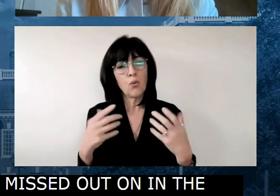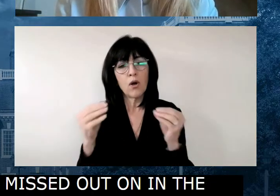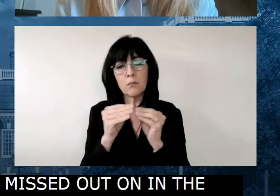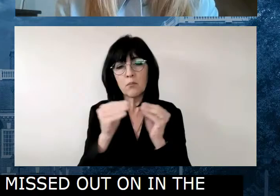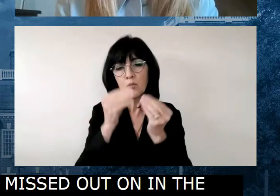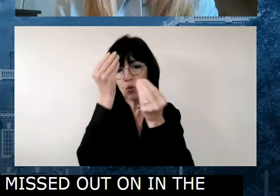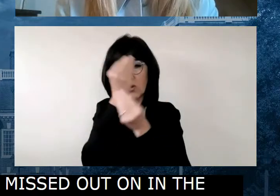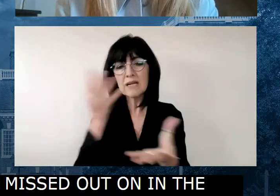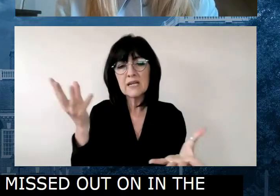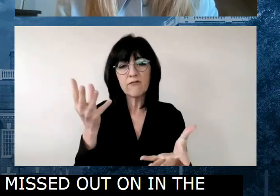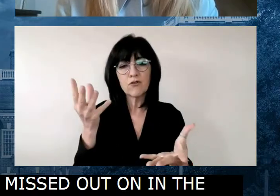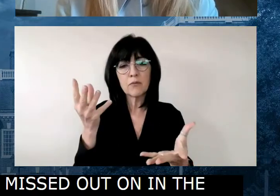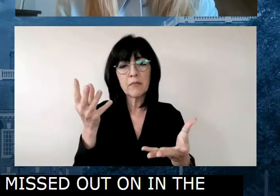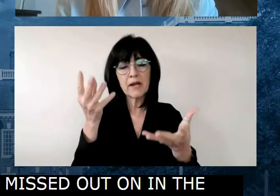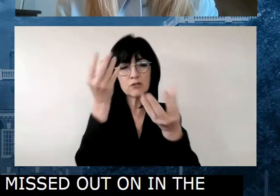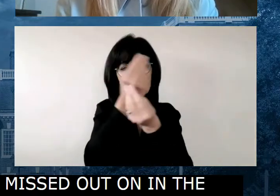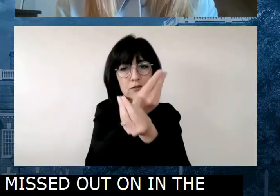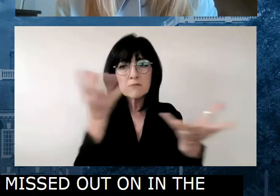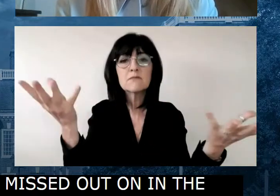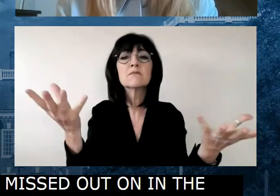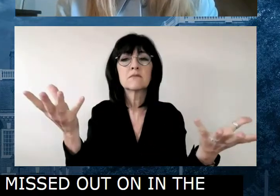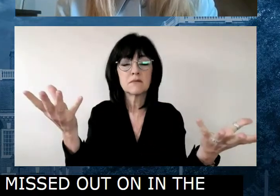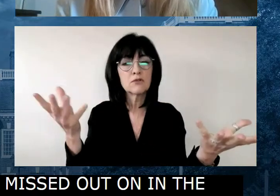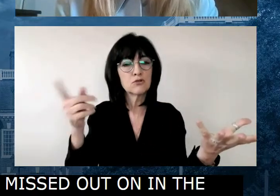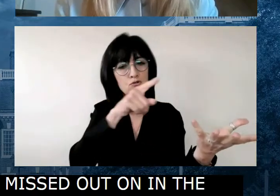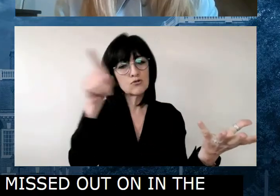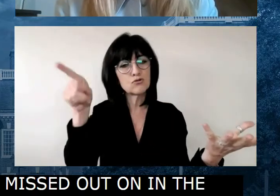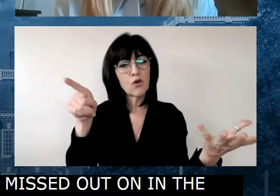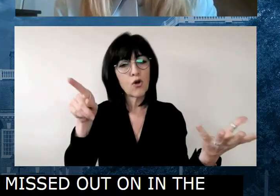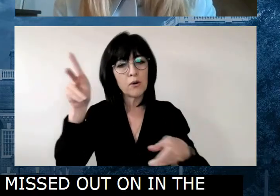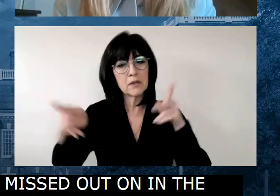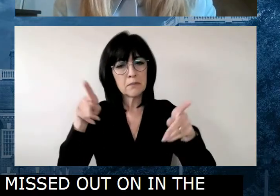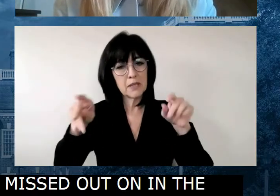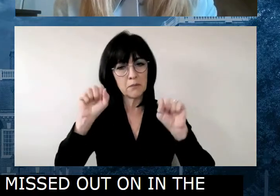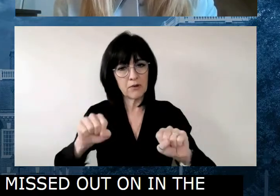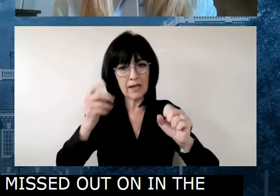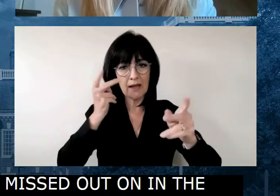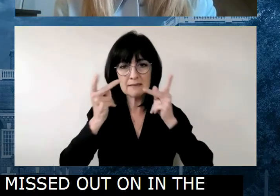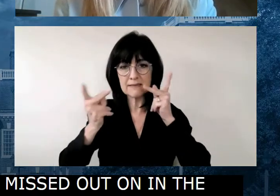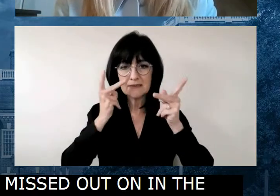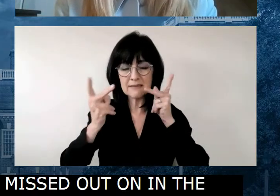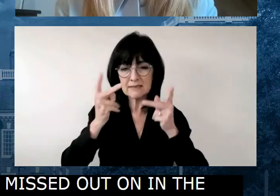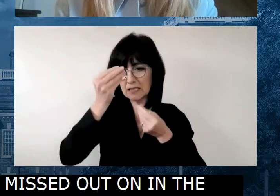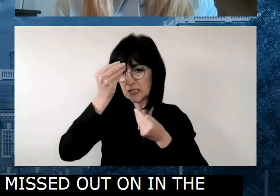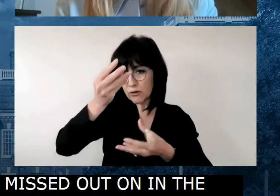so our public is well informed about the vaccines and really to counter